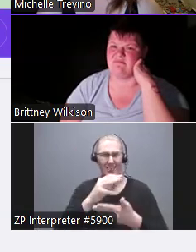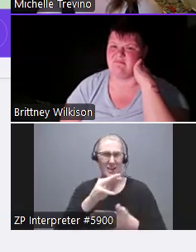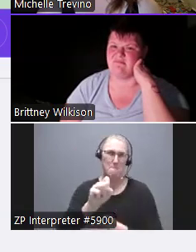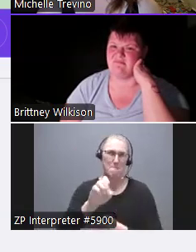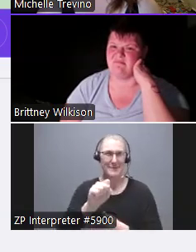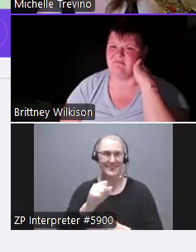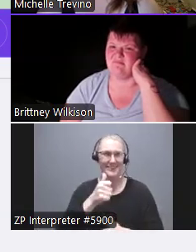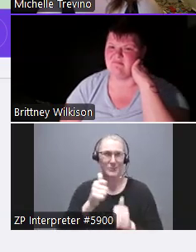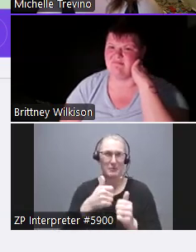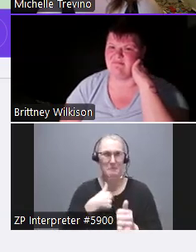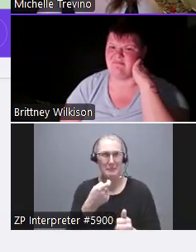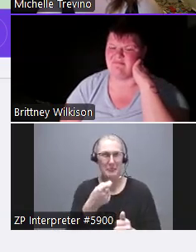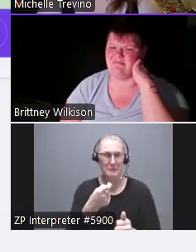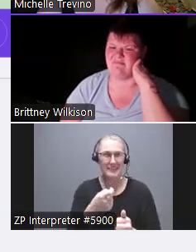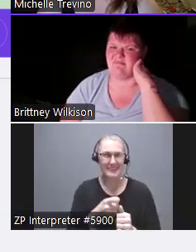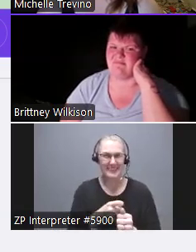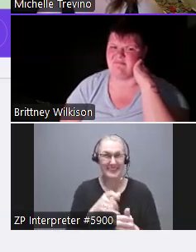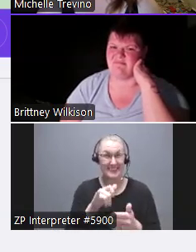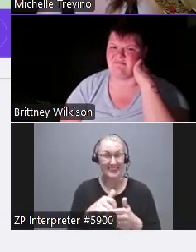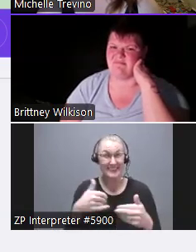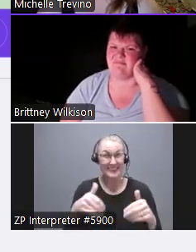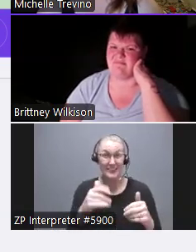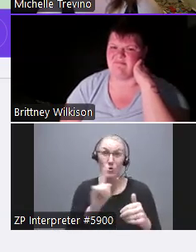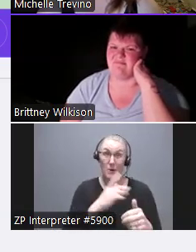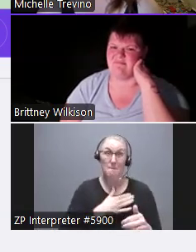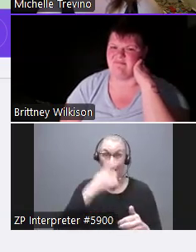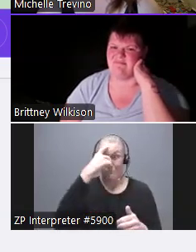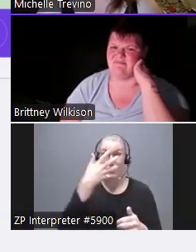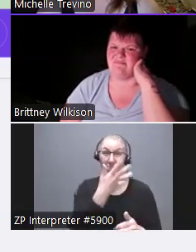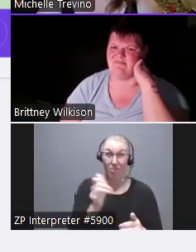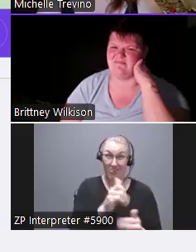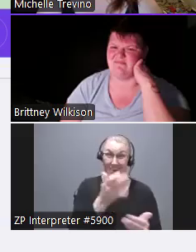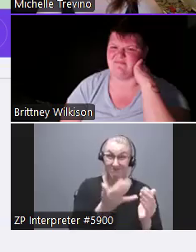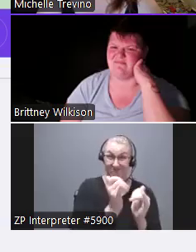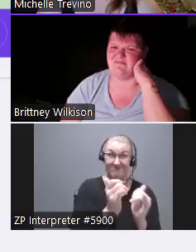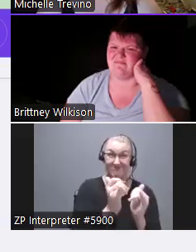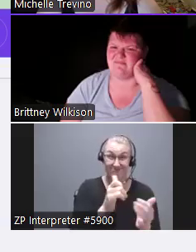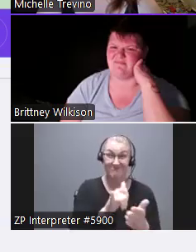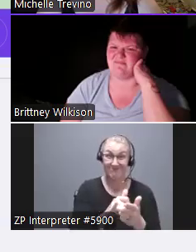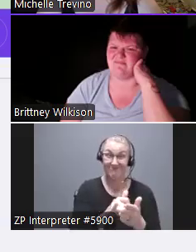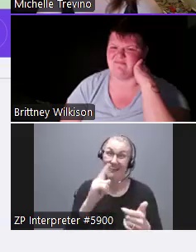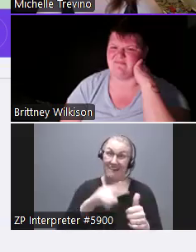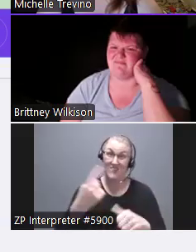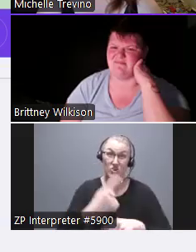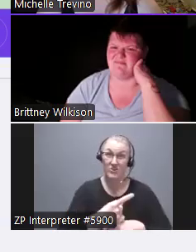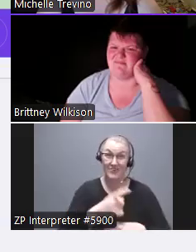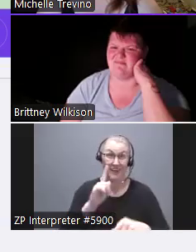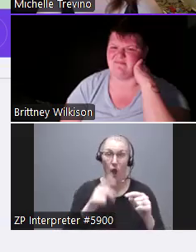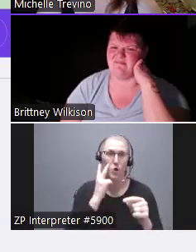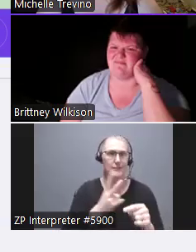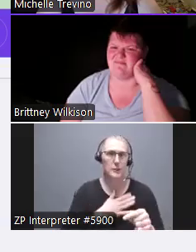because that's probably where my brain was the day they put the patch on me and I couldn't see my husband's face.